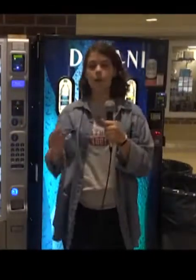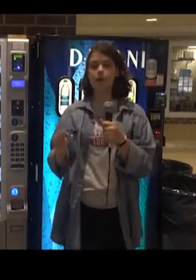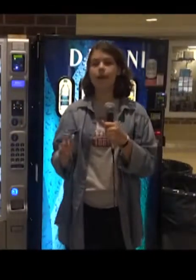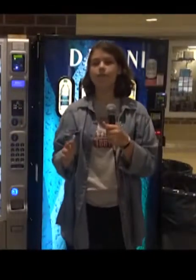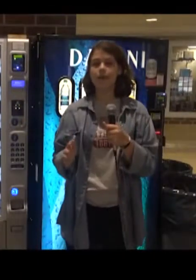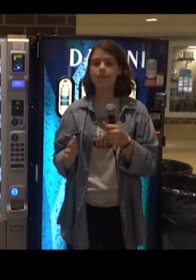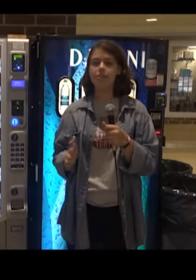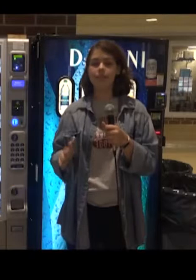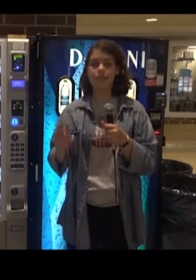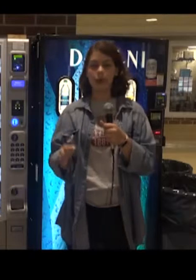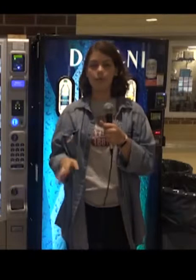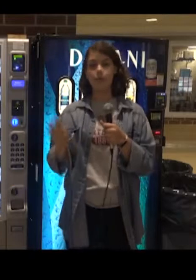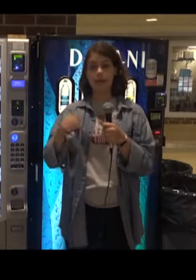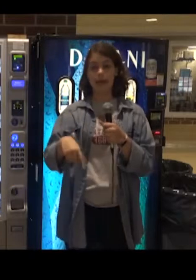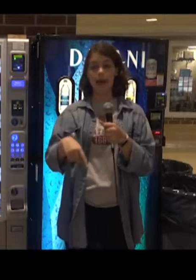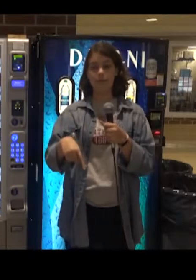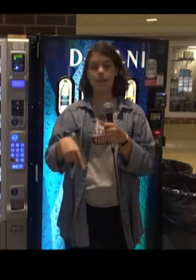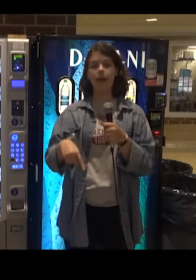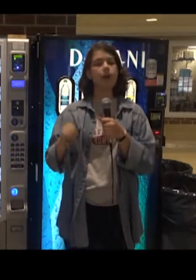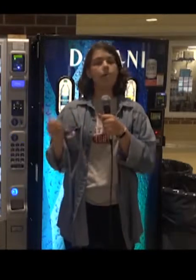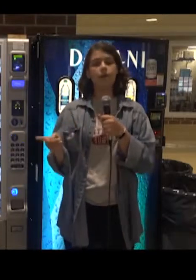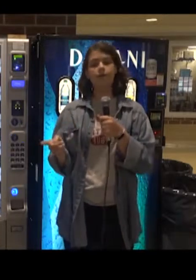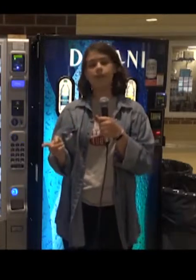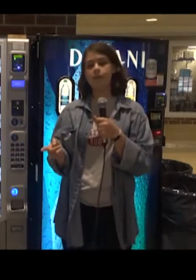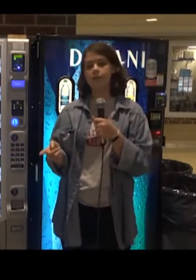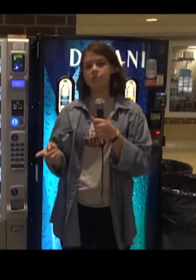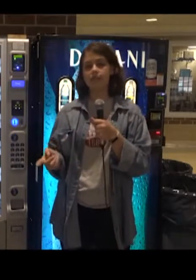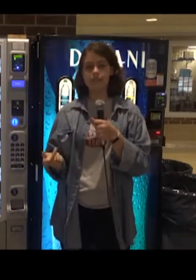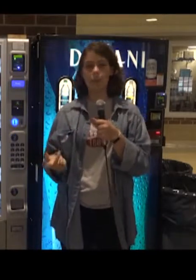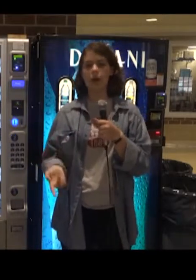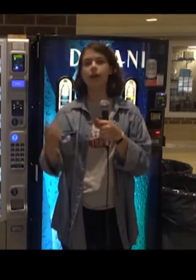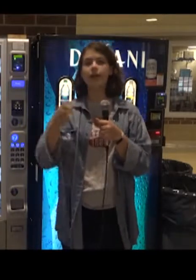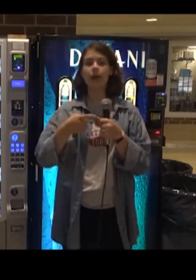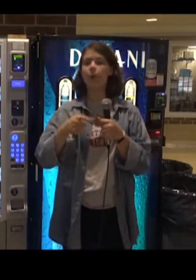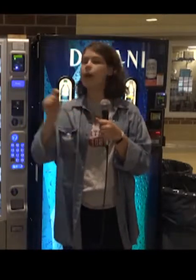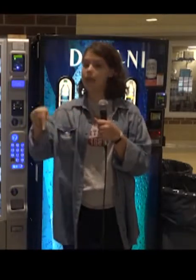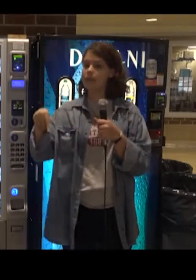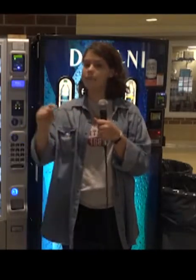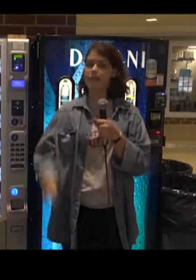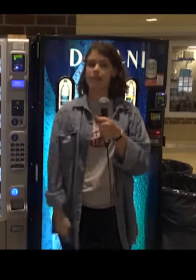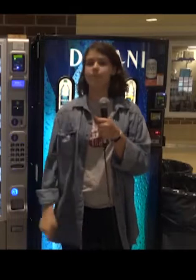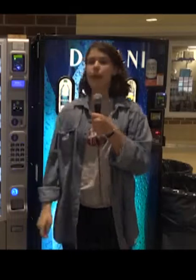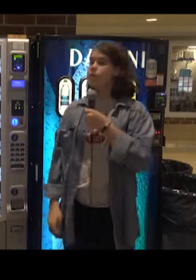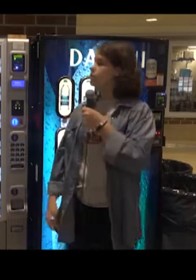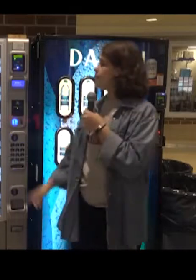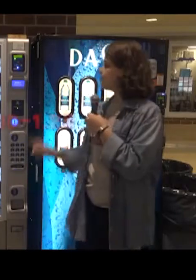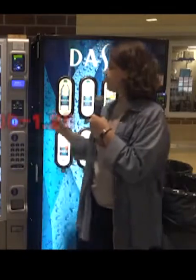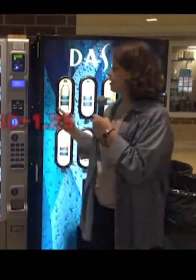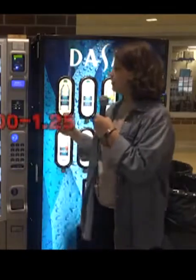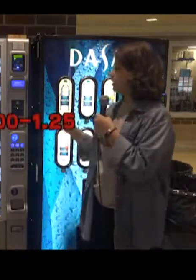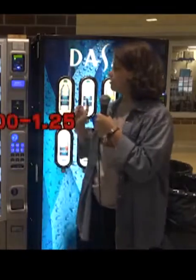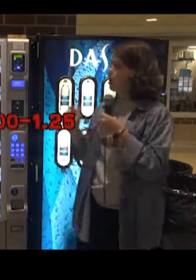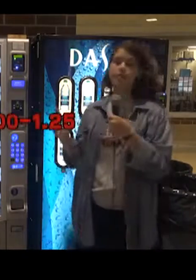you can only find vending machines that sell food in the cafeteria, but you can find vending machines that sell water in the A-Wing and down by the gym. So chips